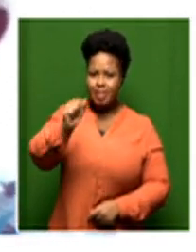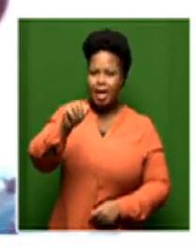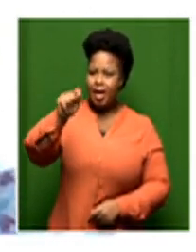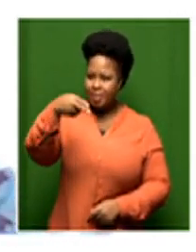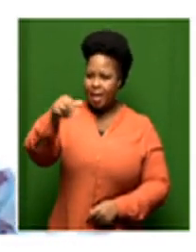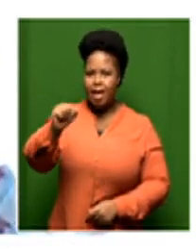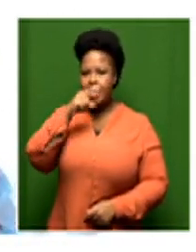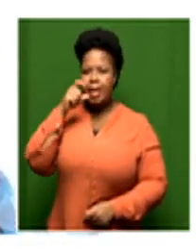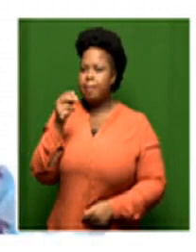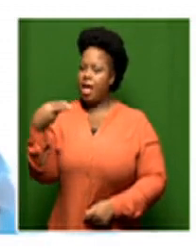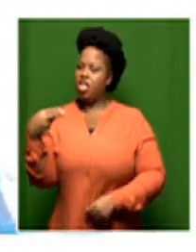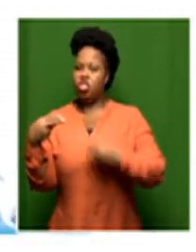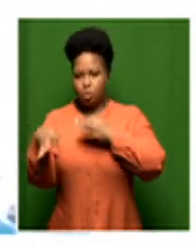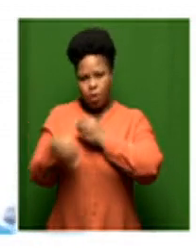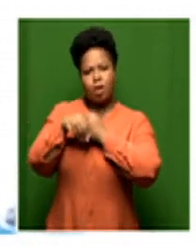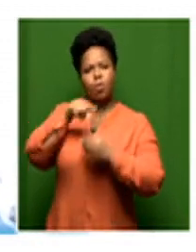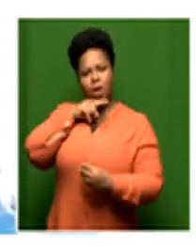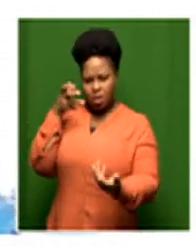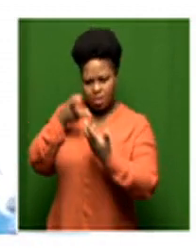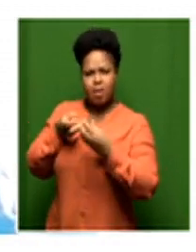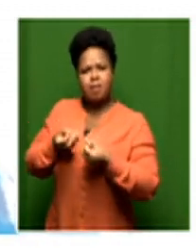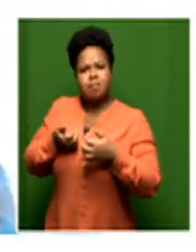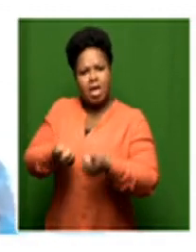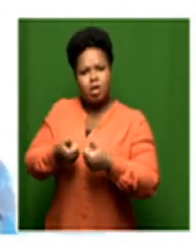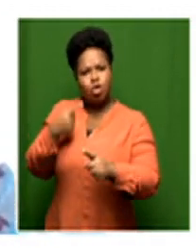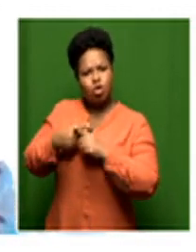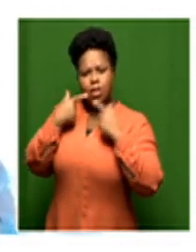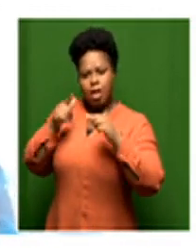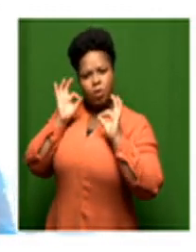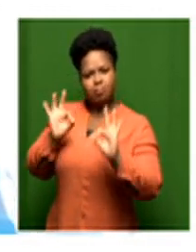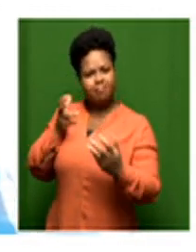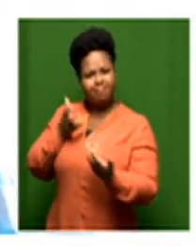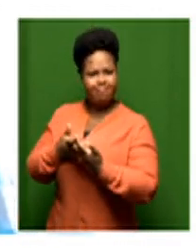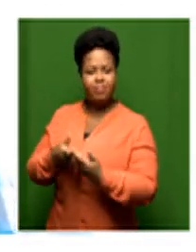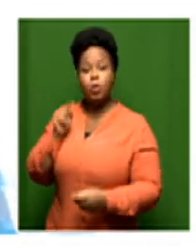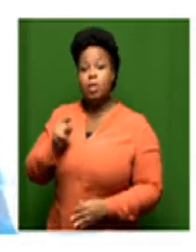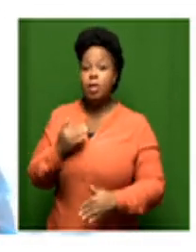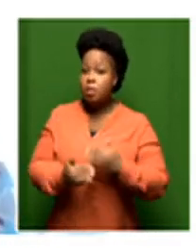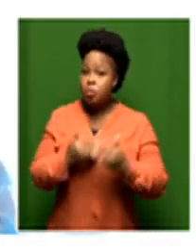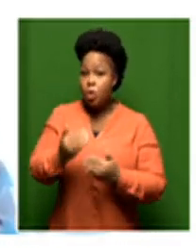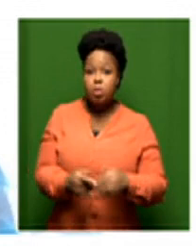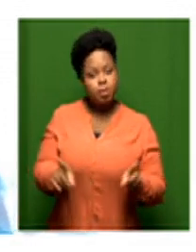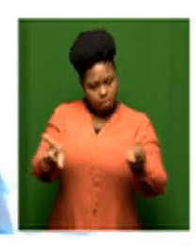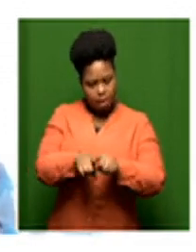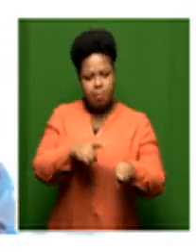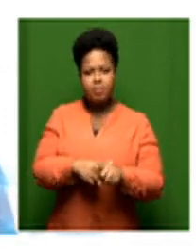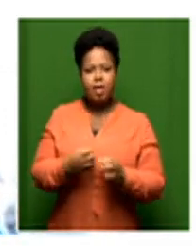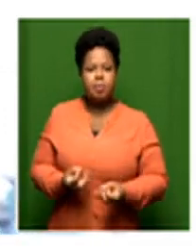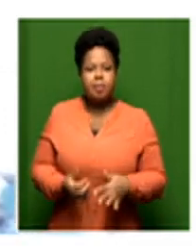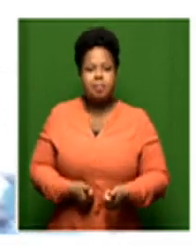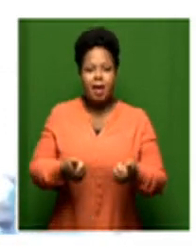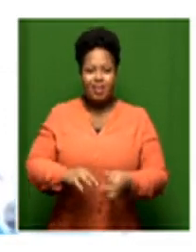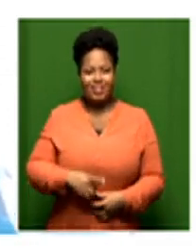it's a restoration of a Xhosa language. Therefore, what this process is all about is bringing back dignity